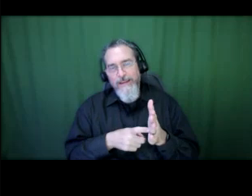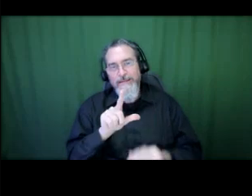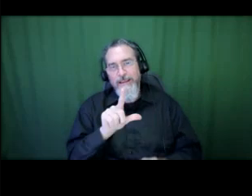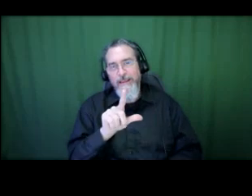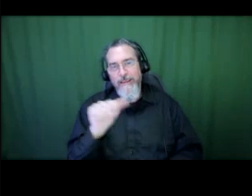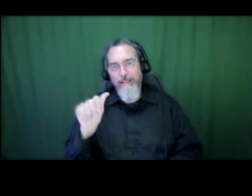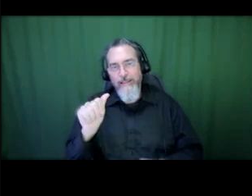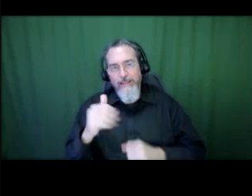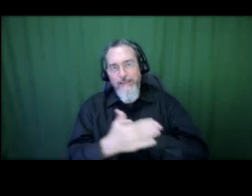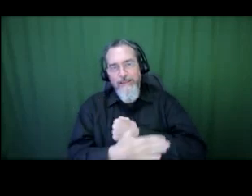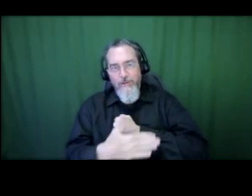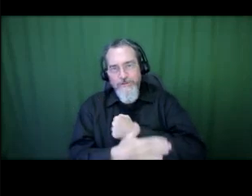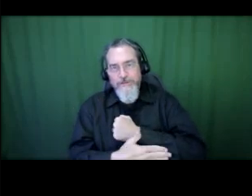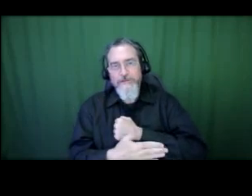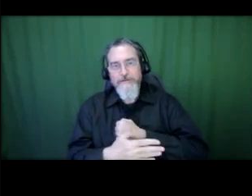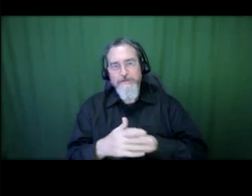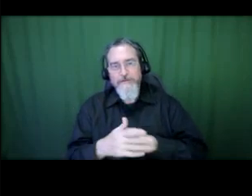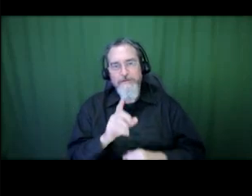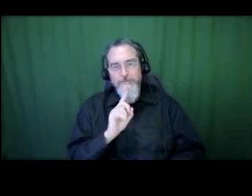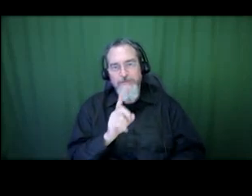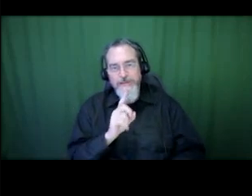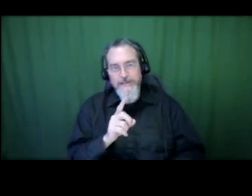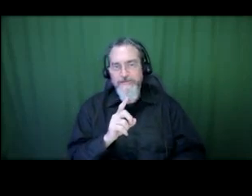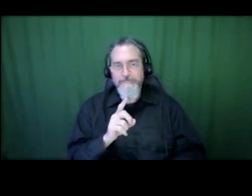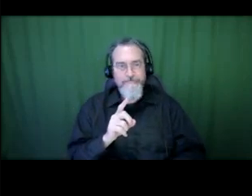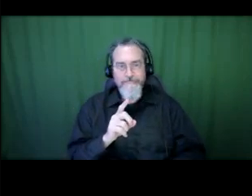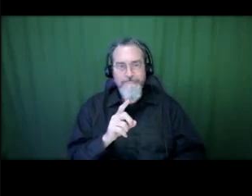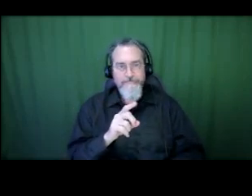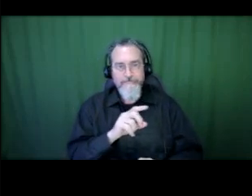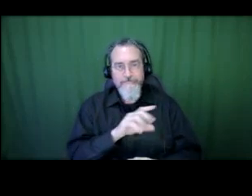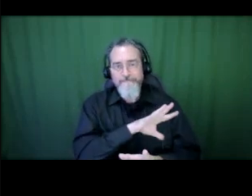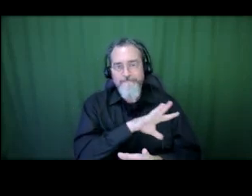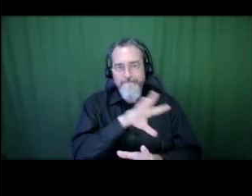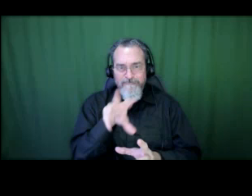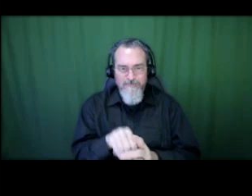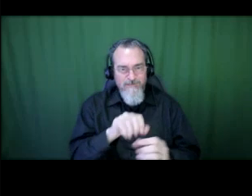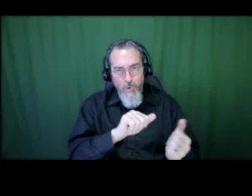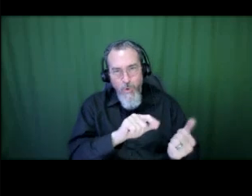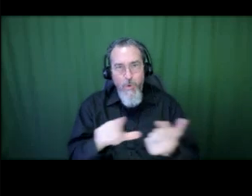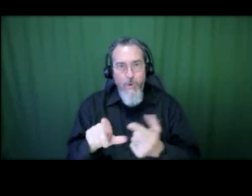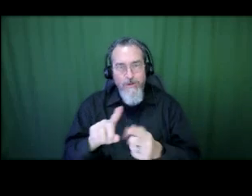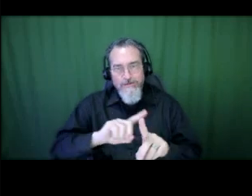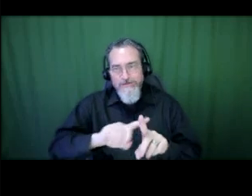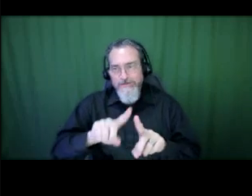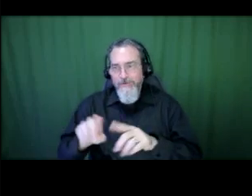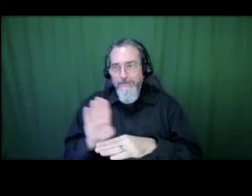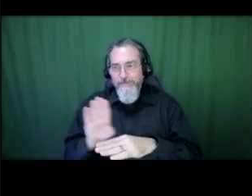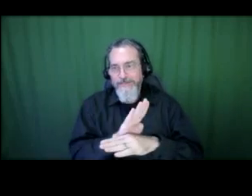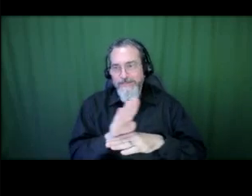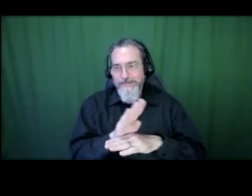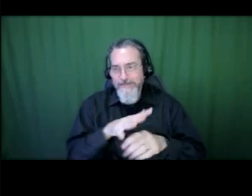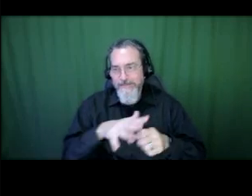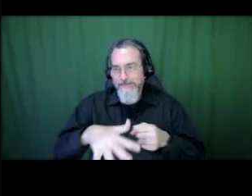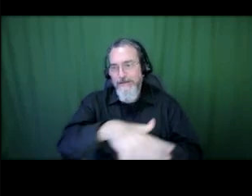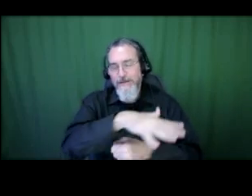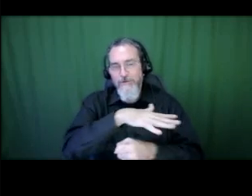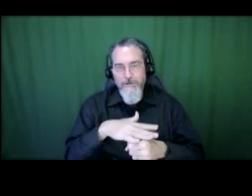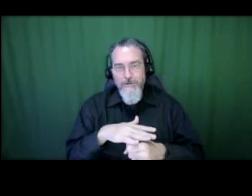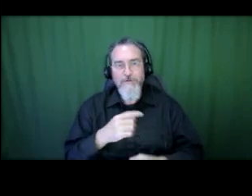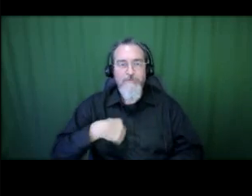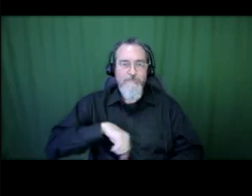has been embedded in every industry within the county. And we're just, again, trying to figure out a way